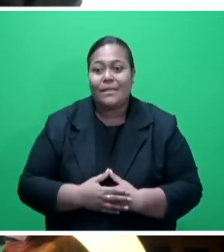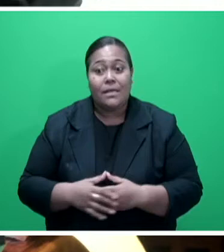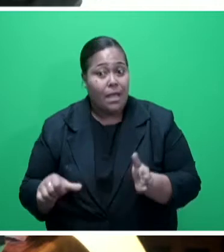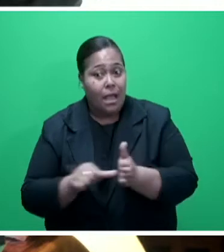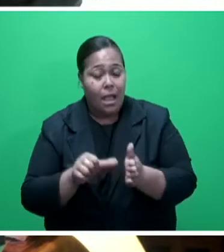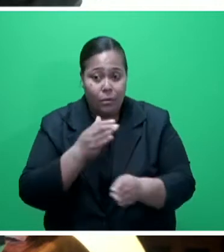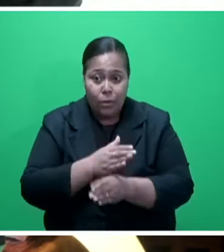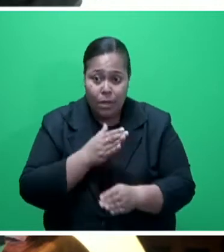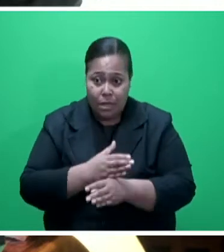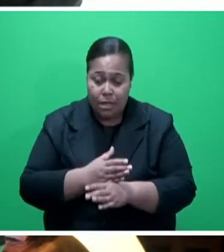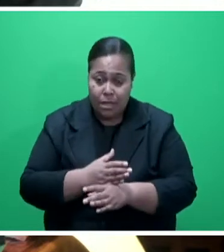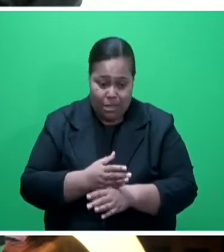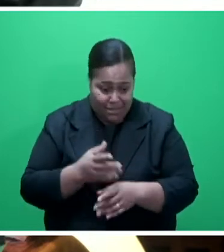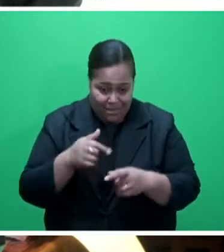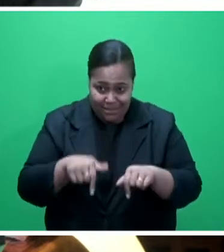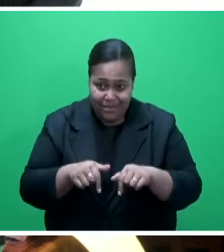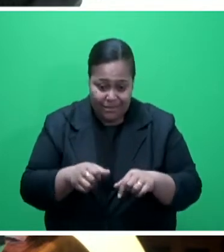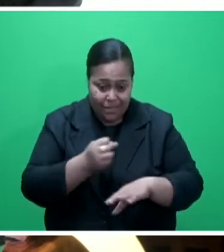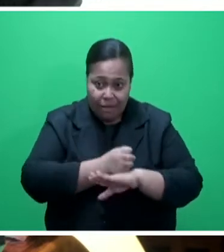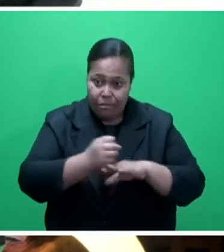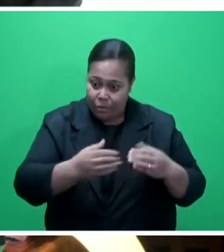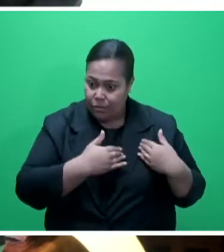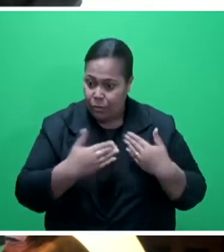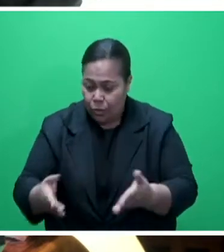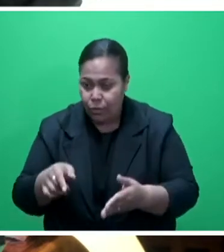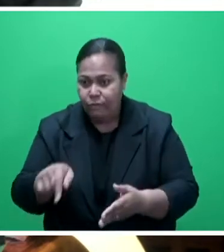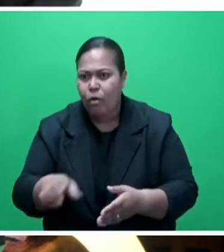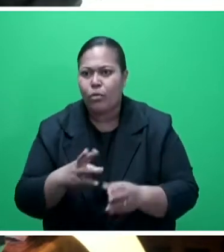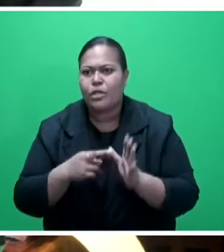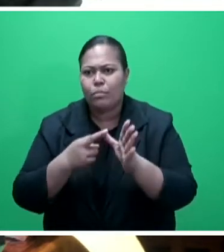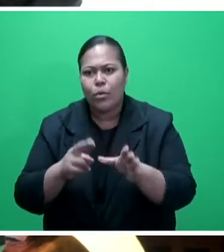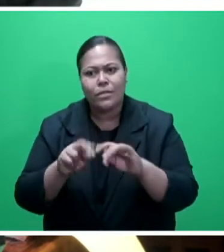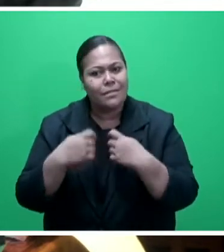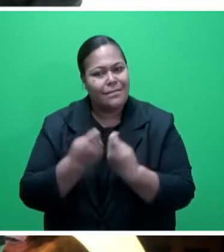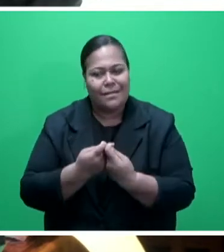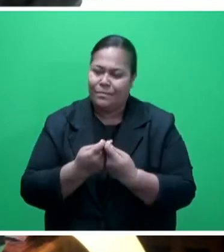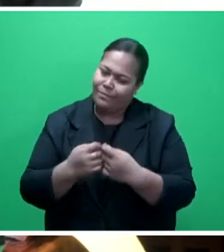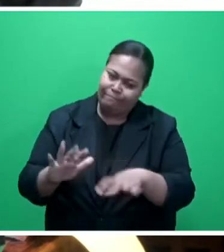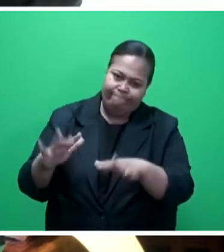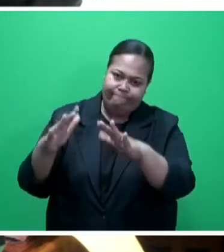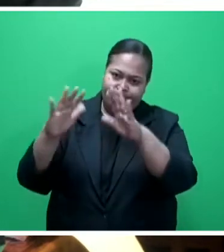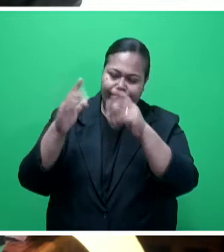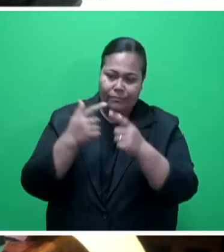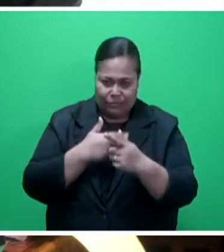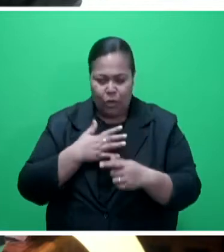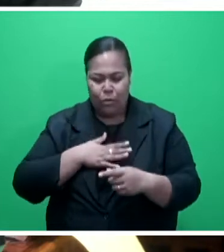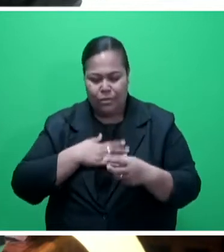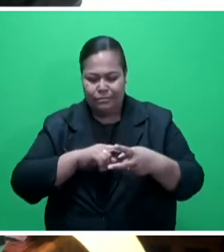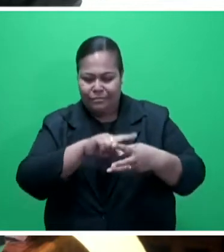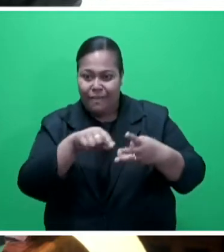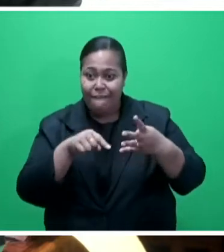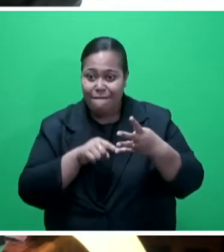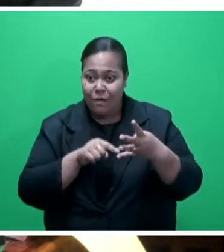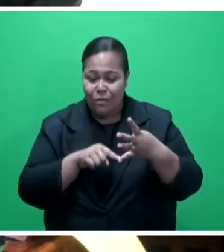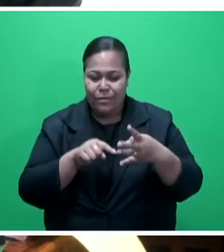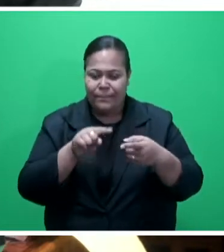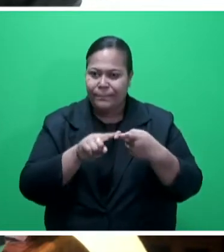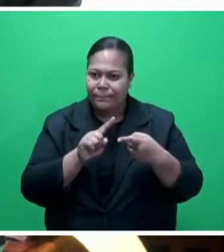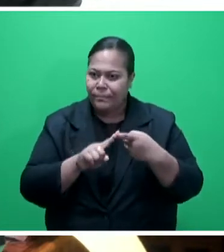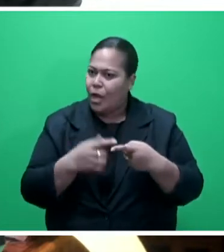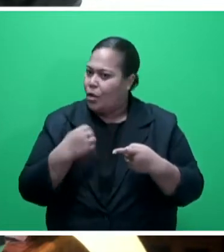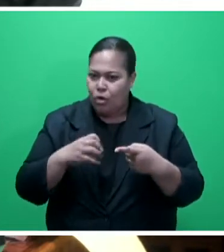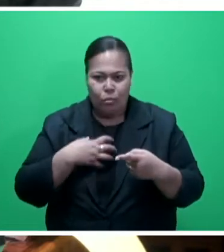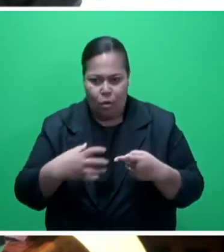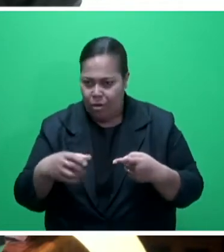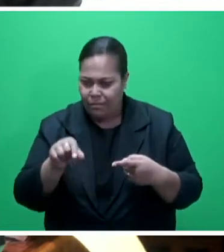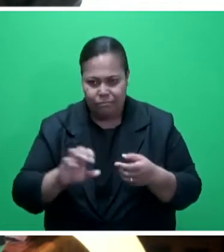work put in by this government and the response teams have paid off, and I would like to highlight 4 major achievements. One, no COVID-19